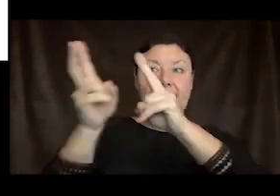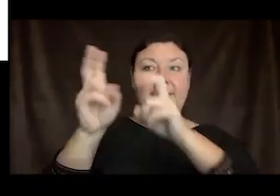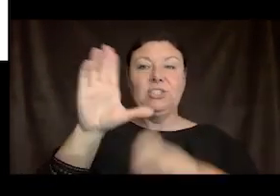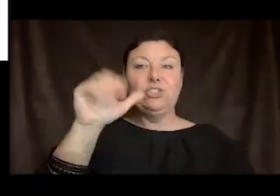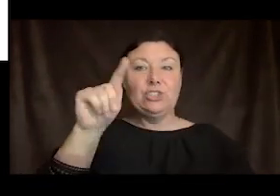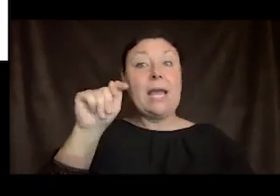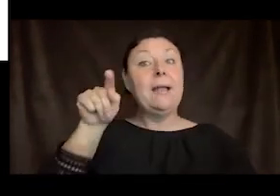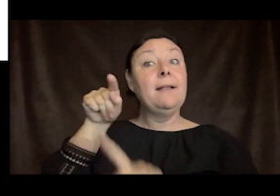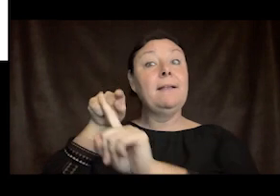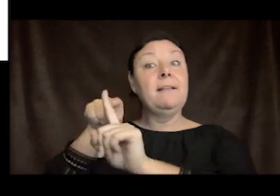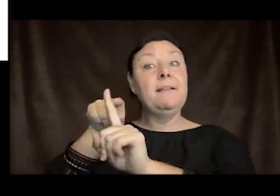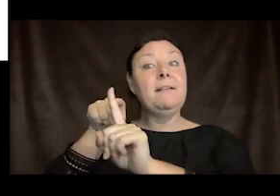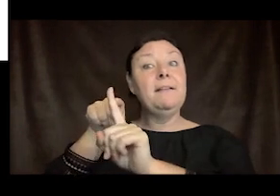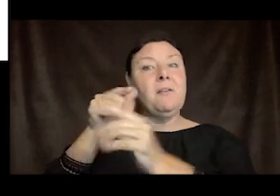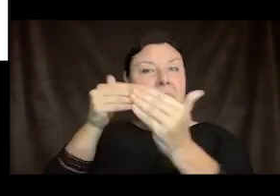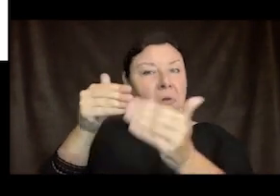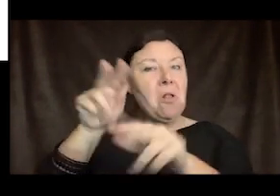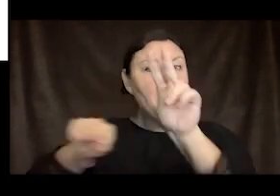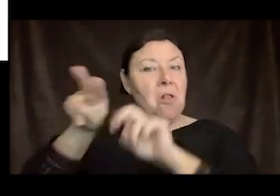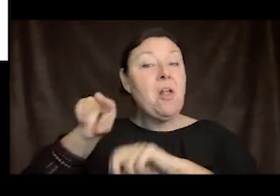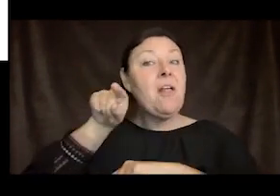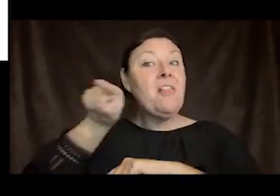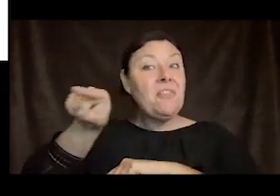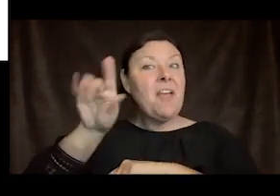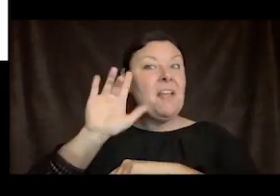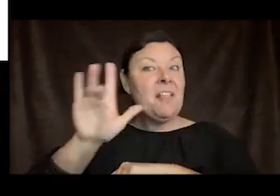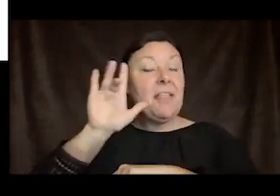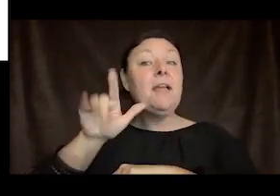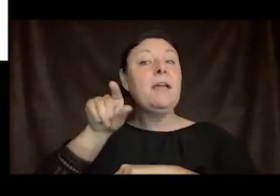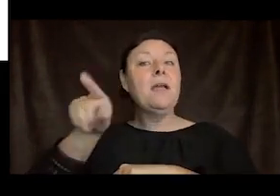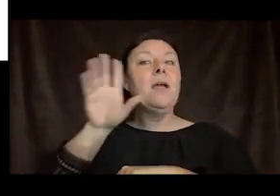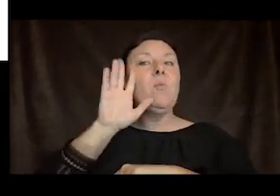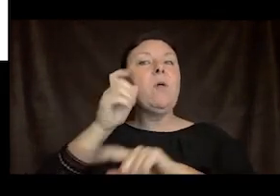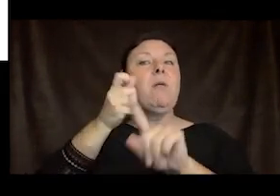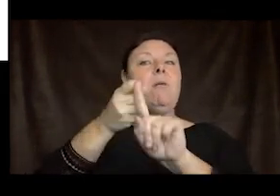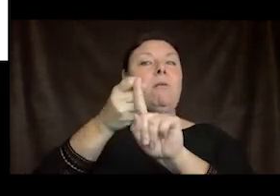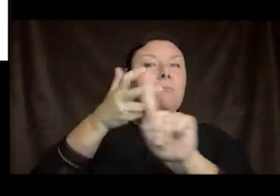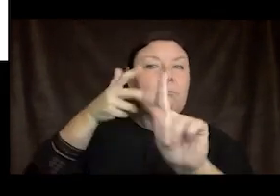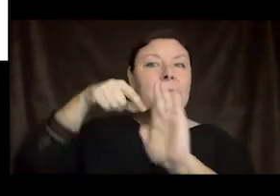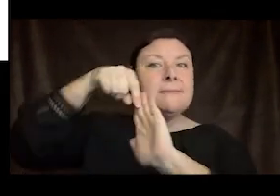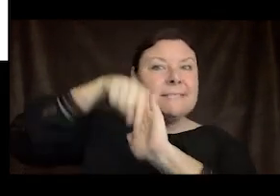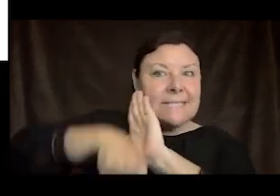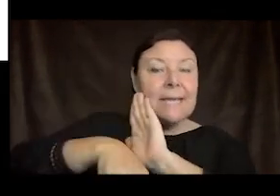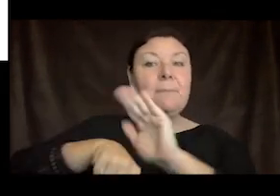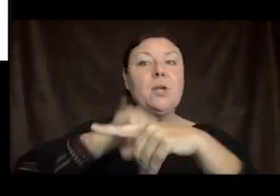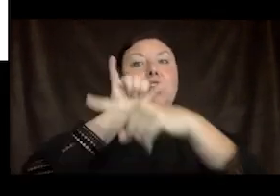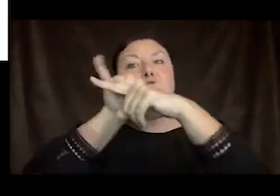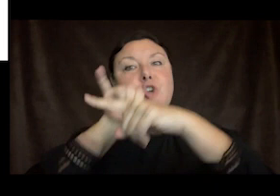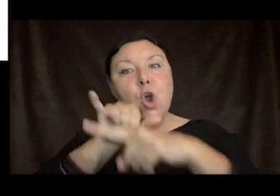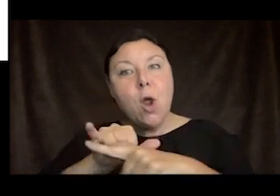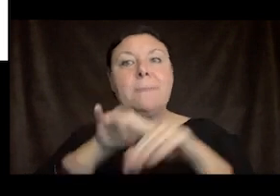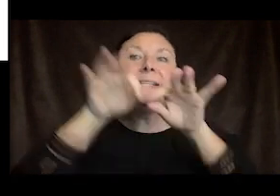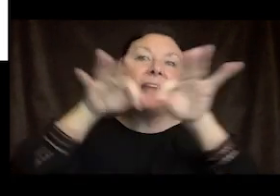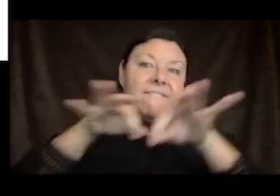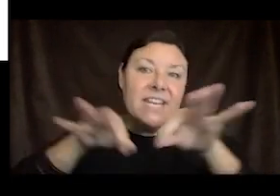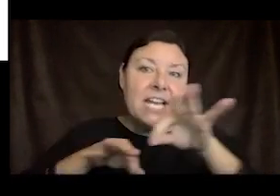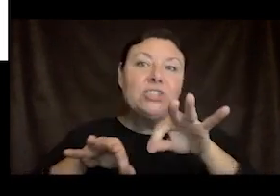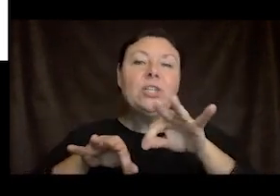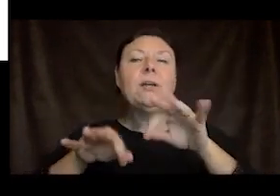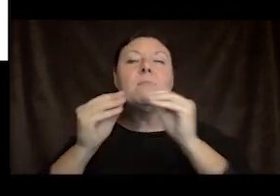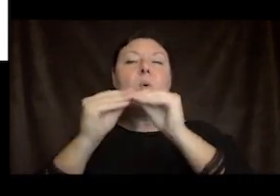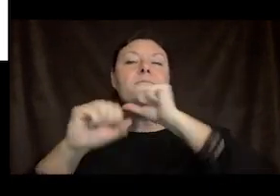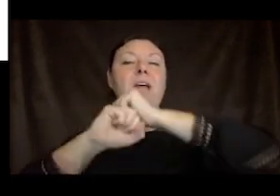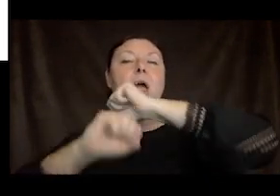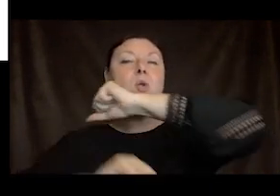little bit deeper into understanding terms and definitions and sort of doing a more foundational piece. So I encourage you to